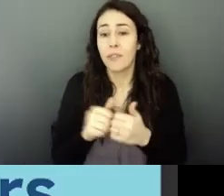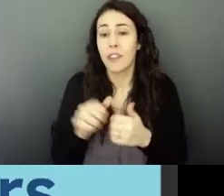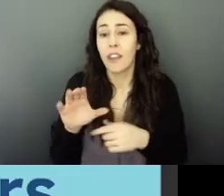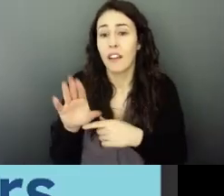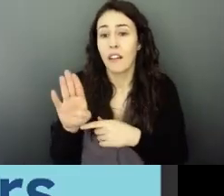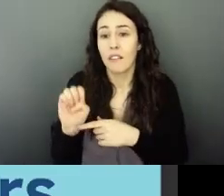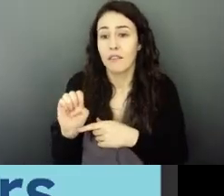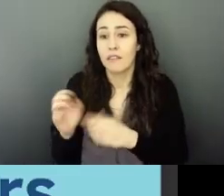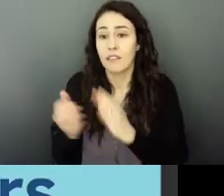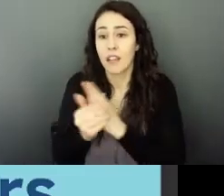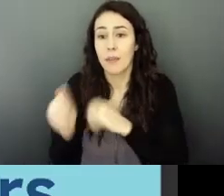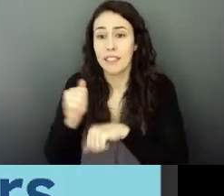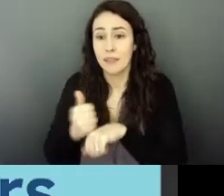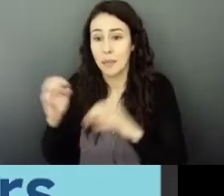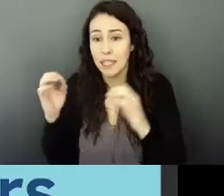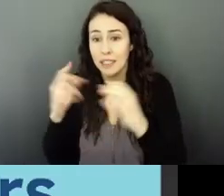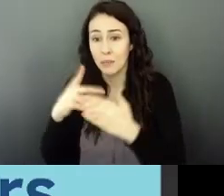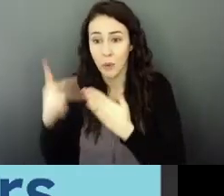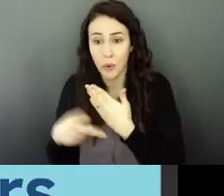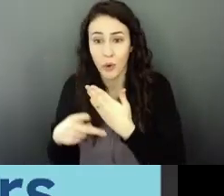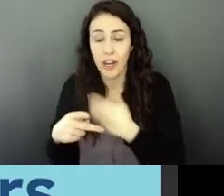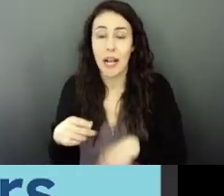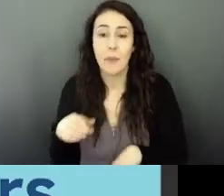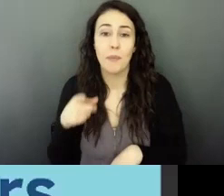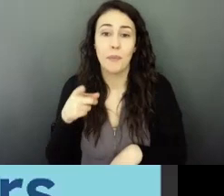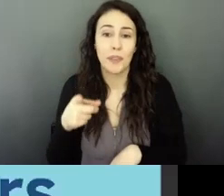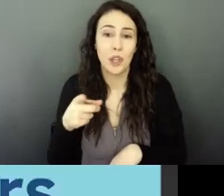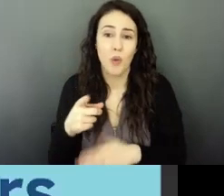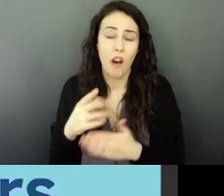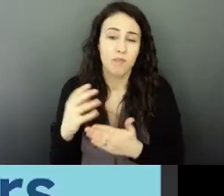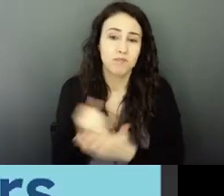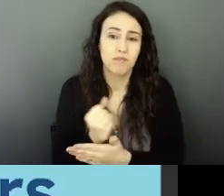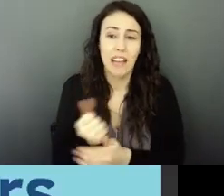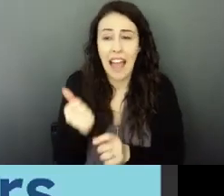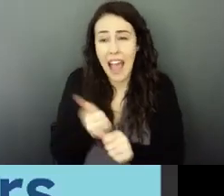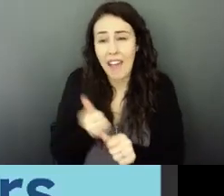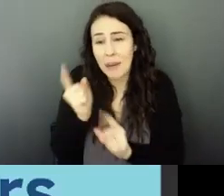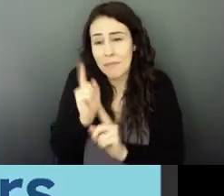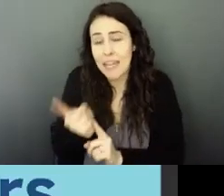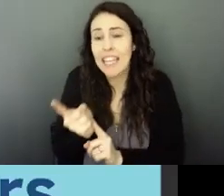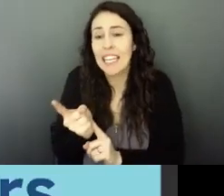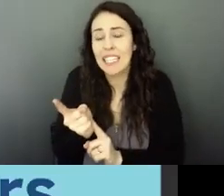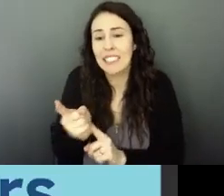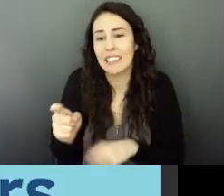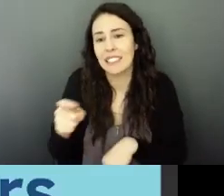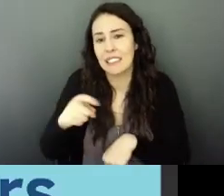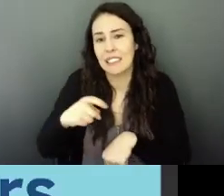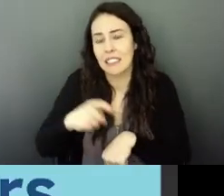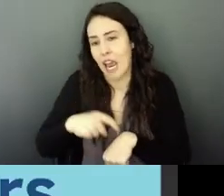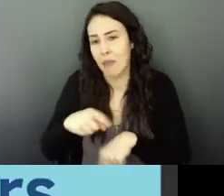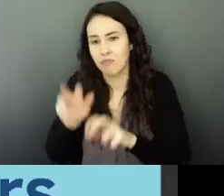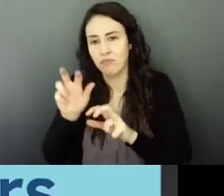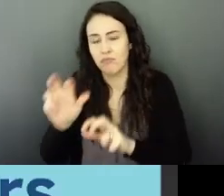programs, you are getting every minute is time well spent. You know, we're looking